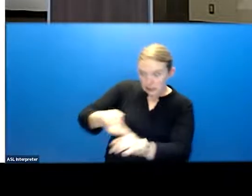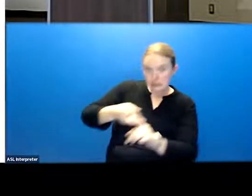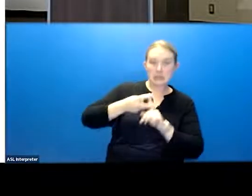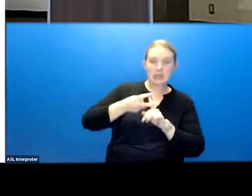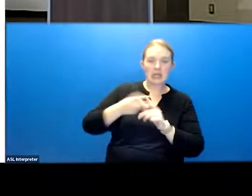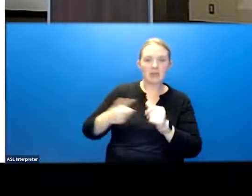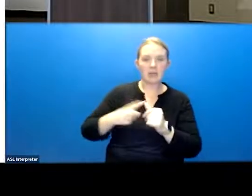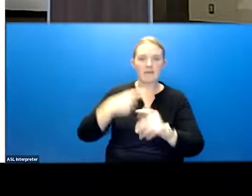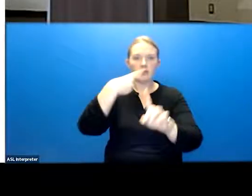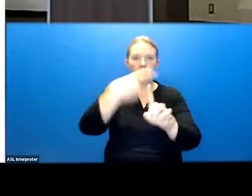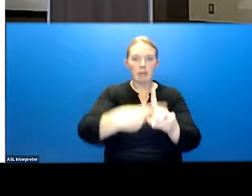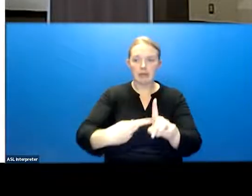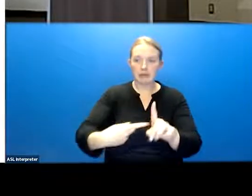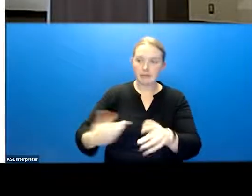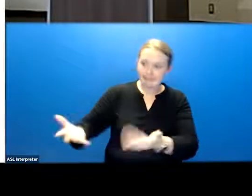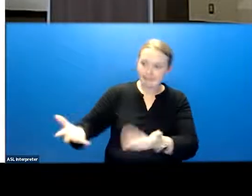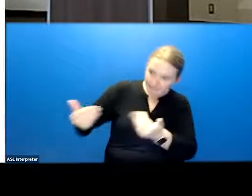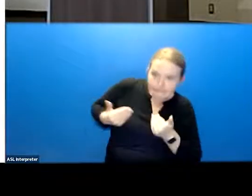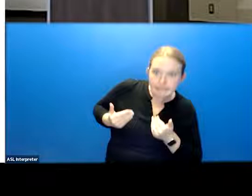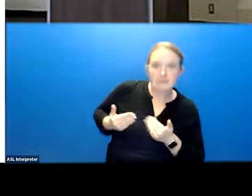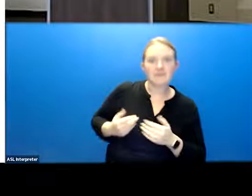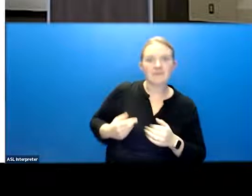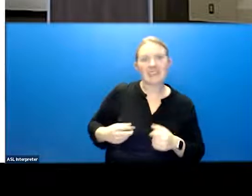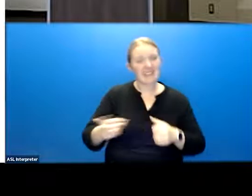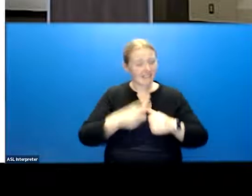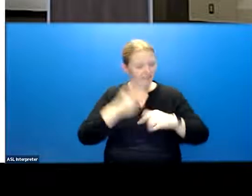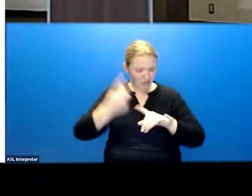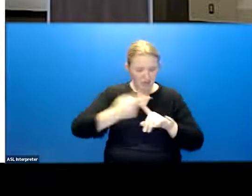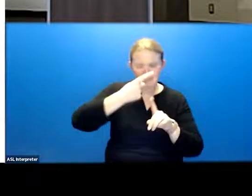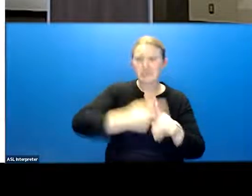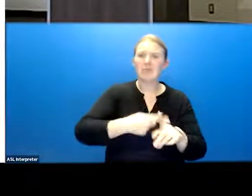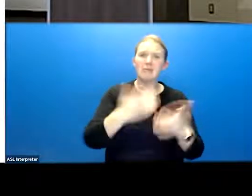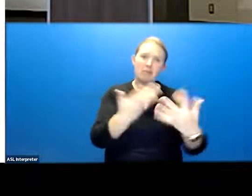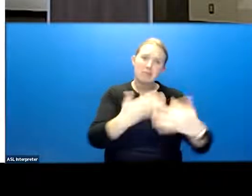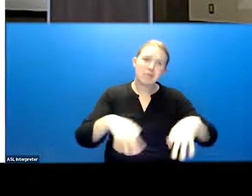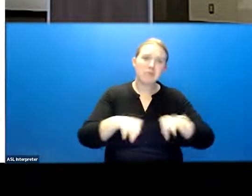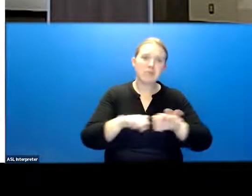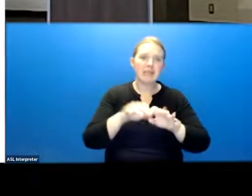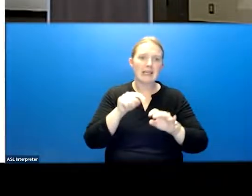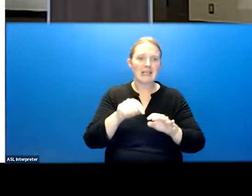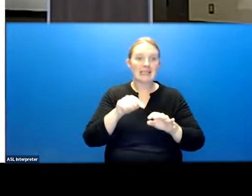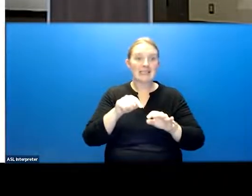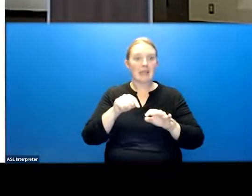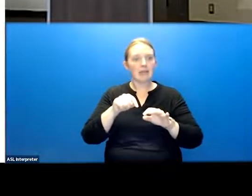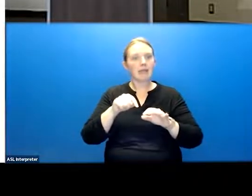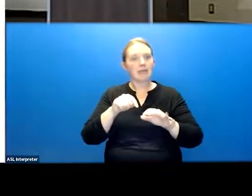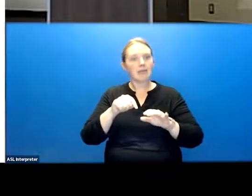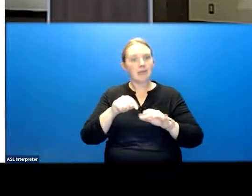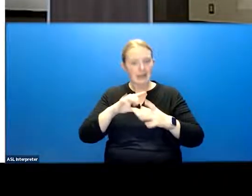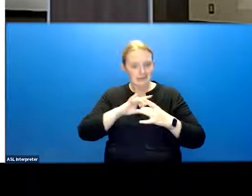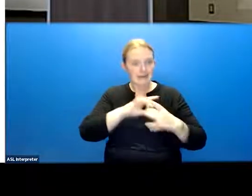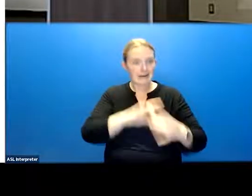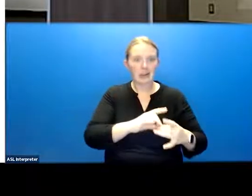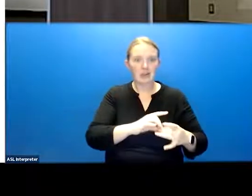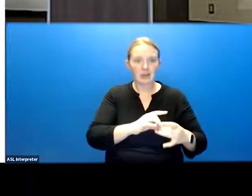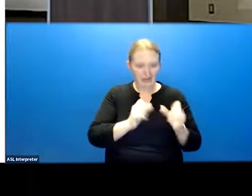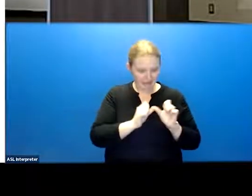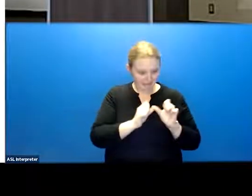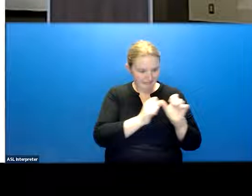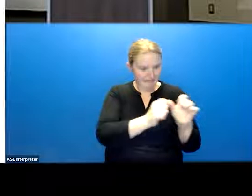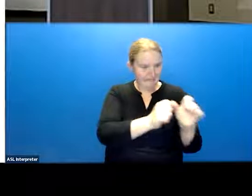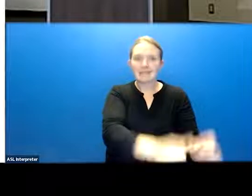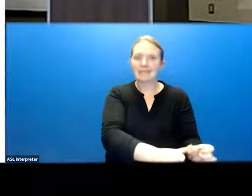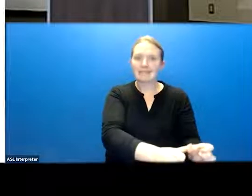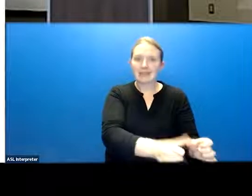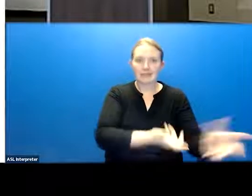month? Because that first month is extremely important because it's linked to continuous engagement, and it's actually a predictor for